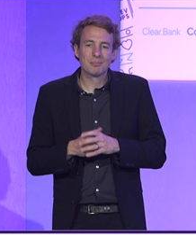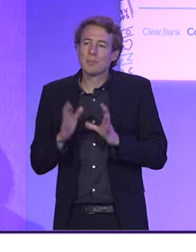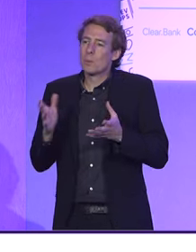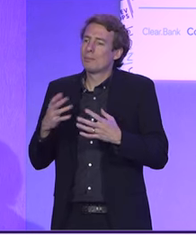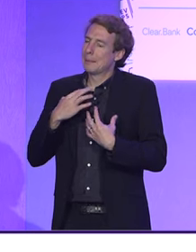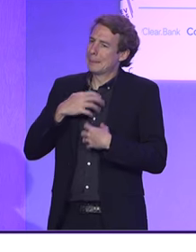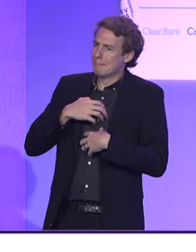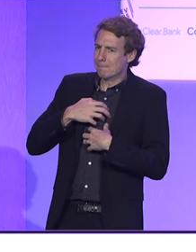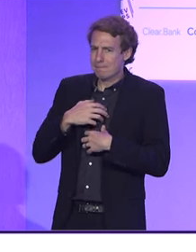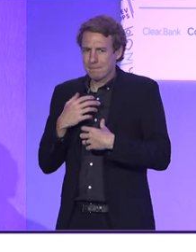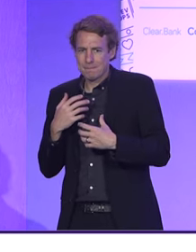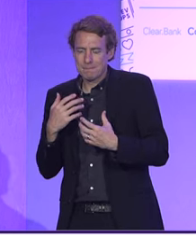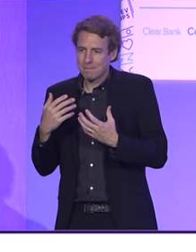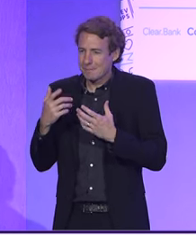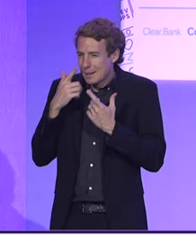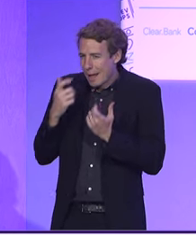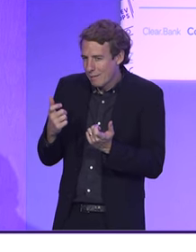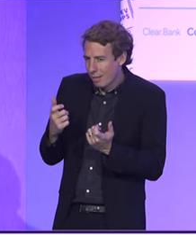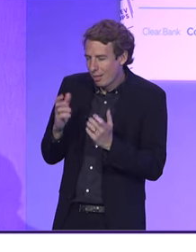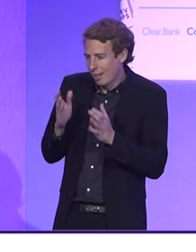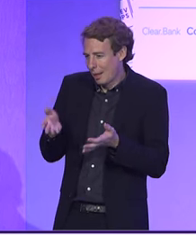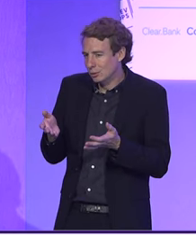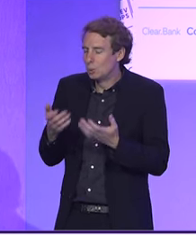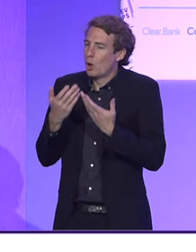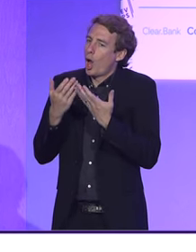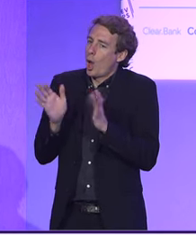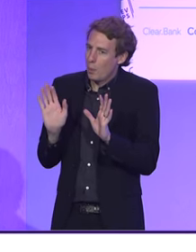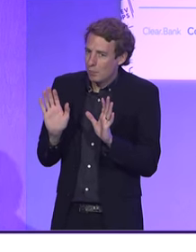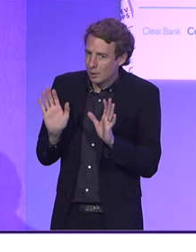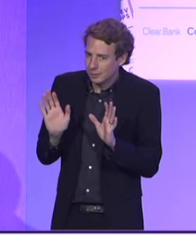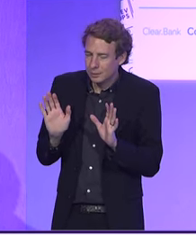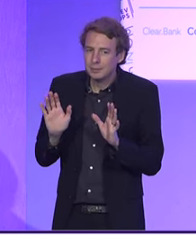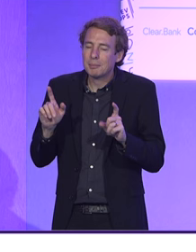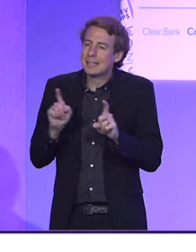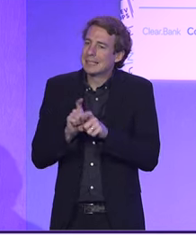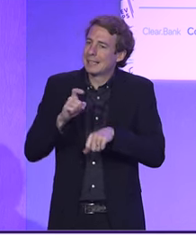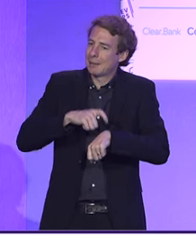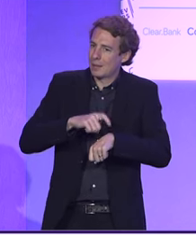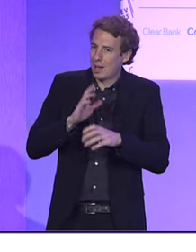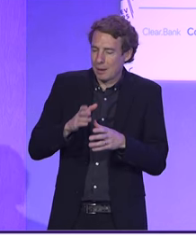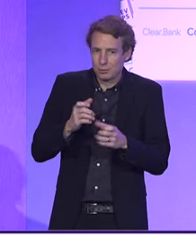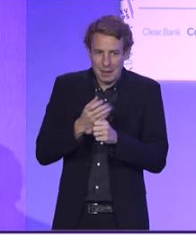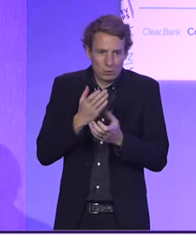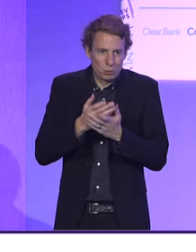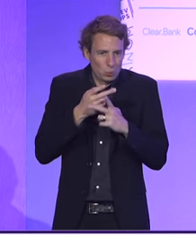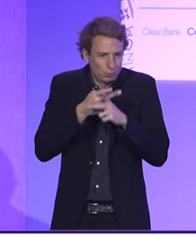careful. Okay. Be very careful. Be open, but at the same time you have to take care of these kind of things.